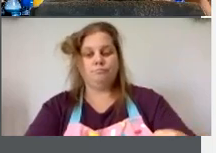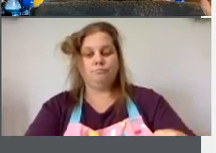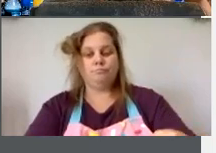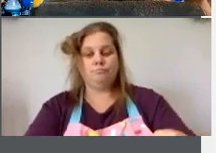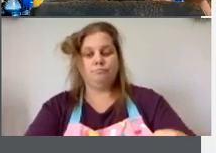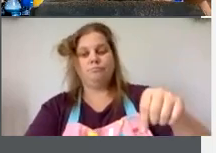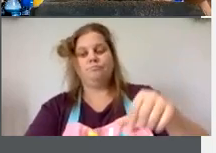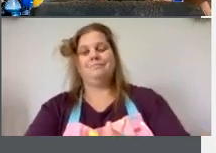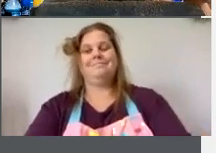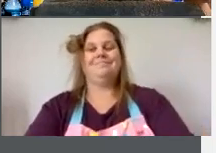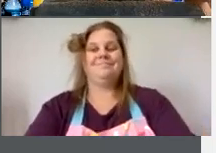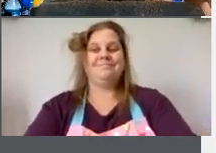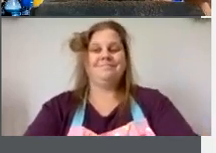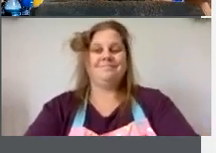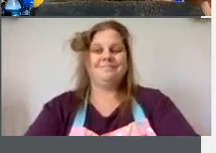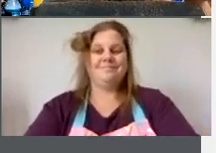down.